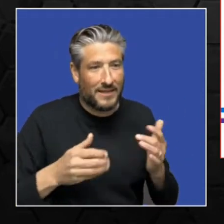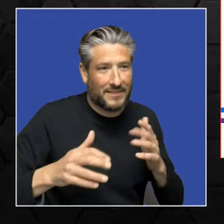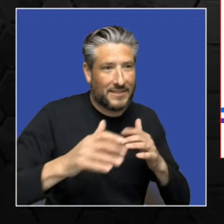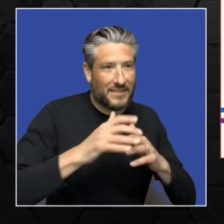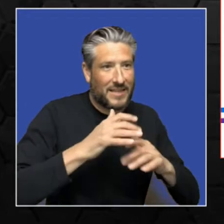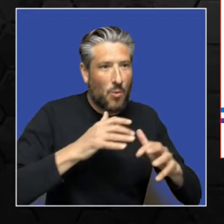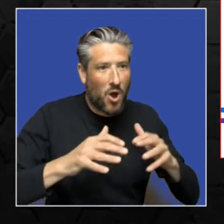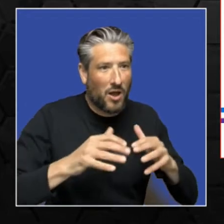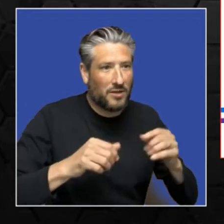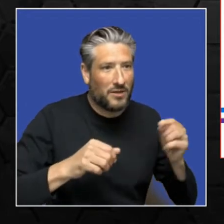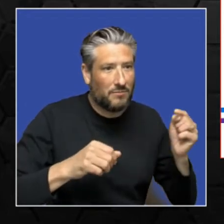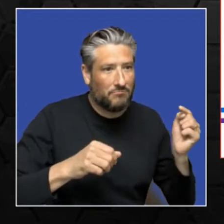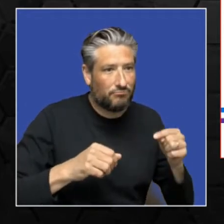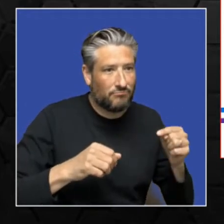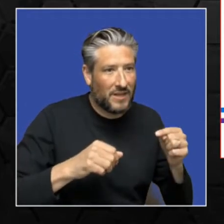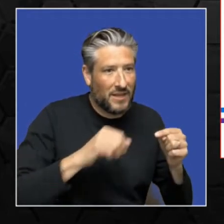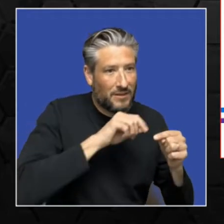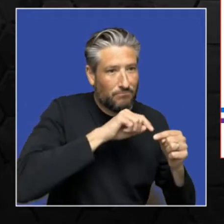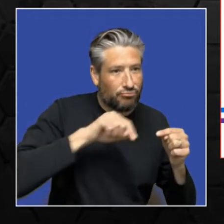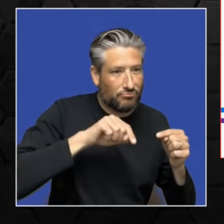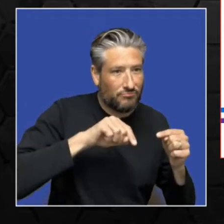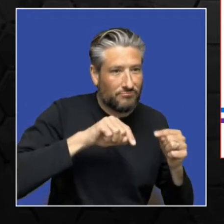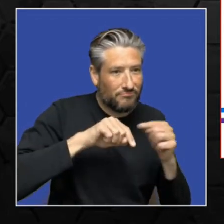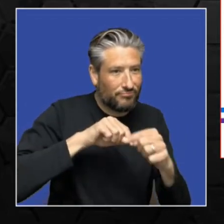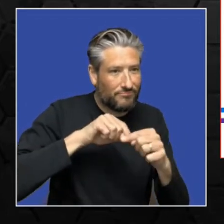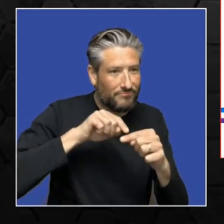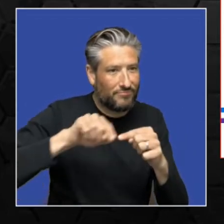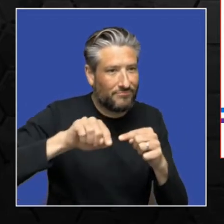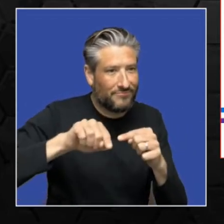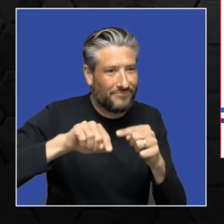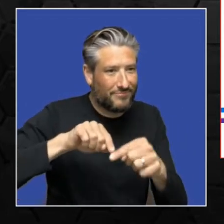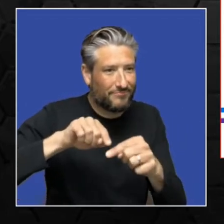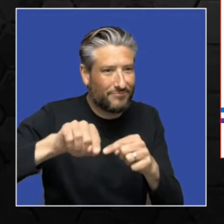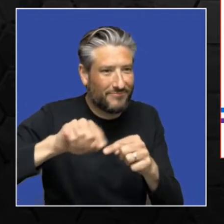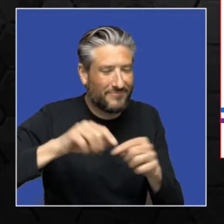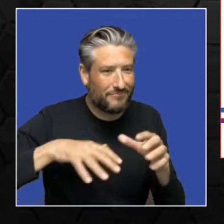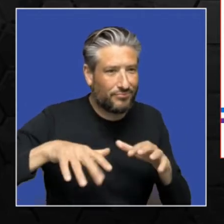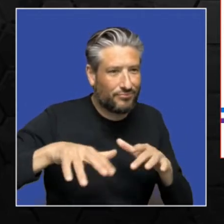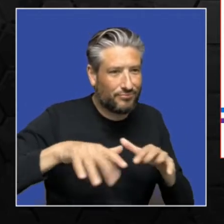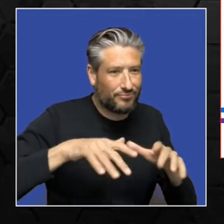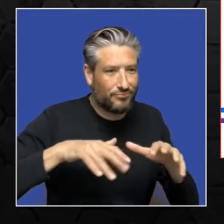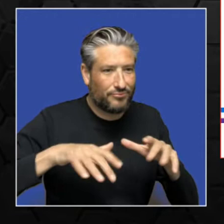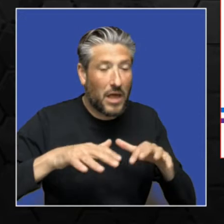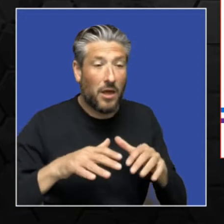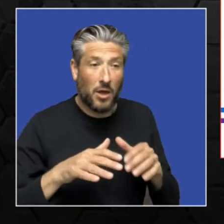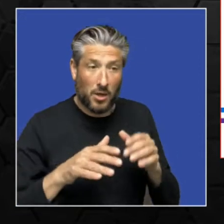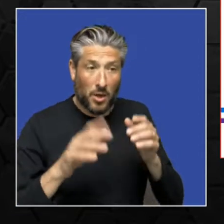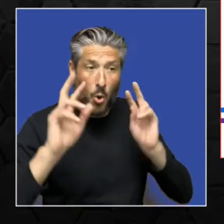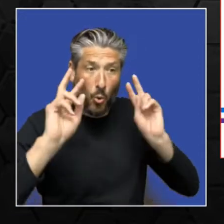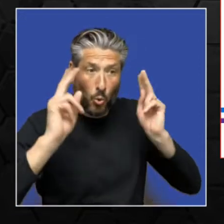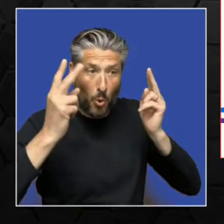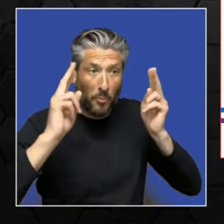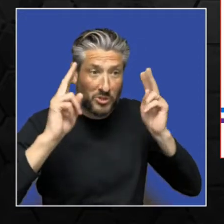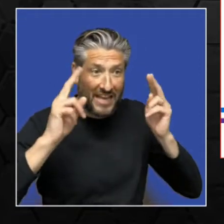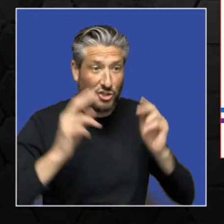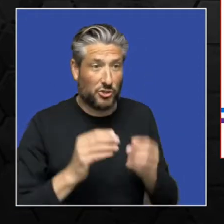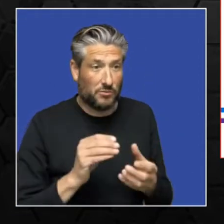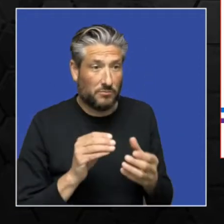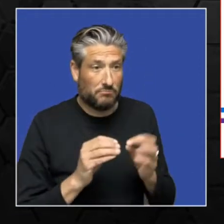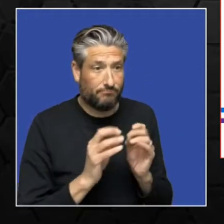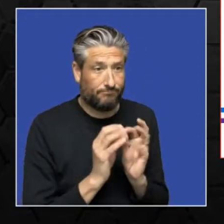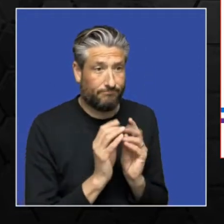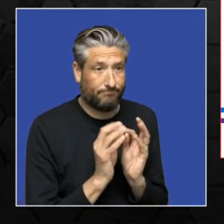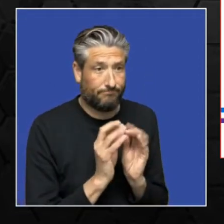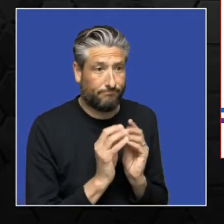the dendrites are used for the inputs, and you would have some computation happening as it travels through the neuron, and then you would have